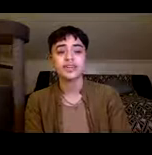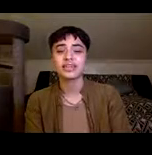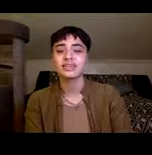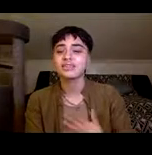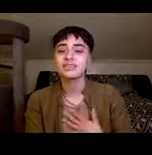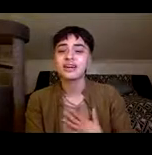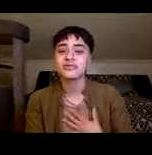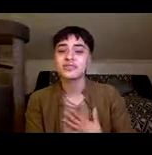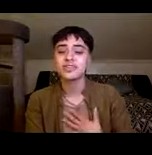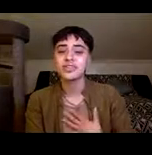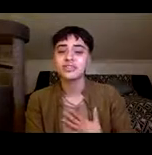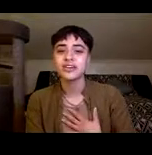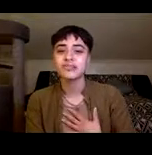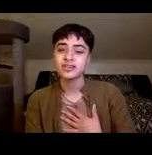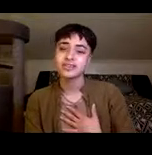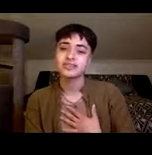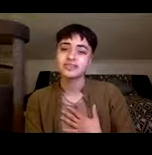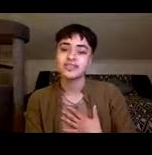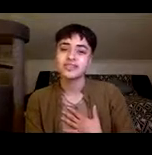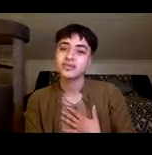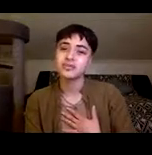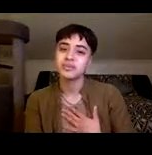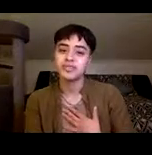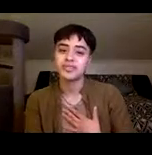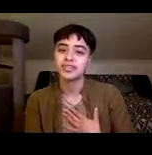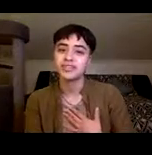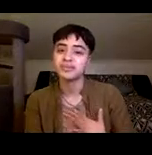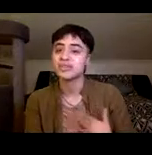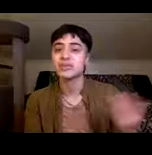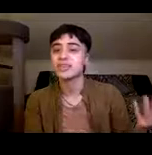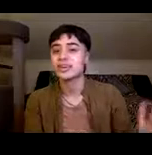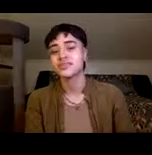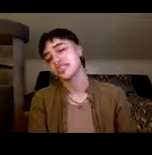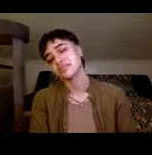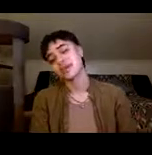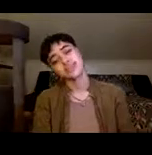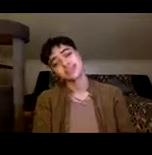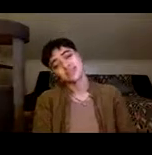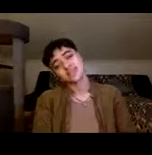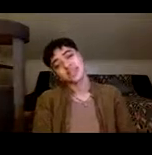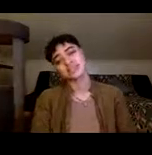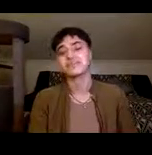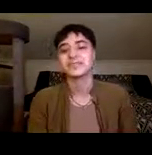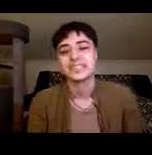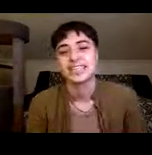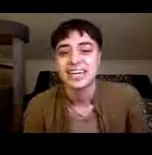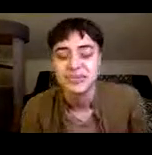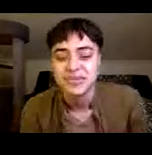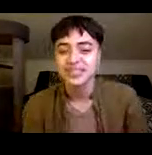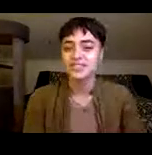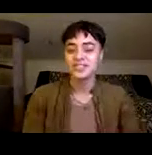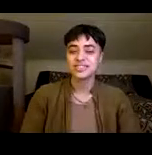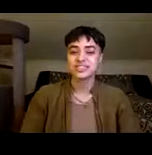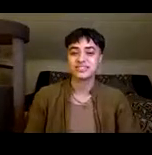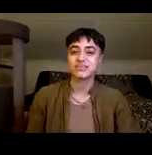then the love for yourself, because you're the only person who's gonna be there for you at the end of the day.